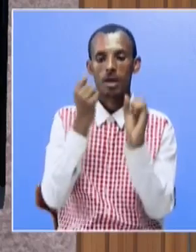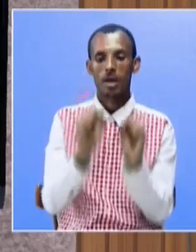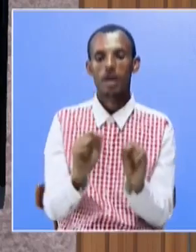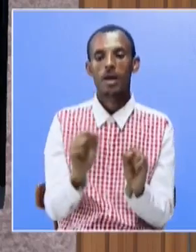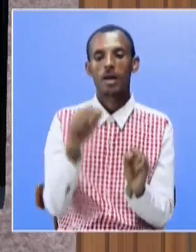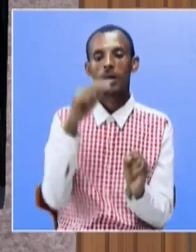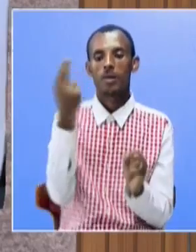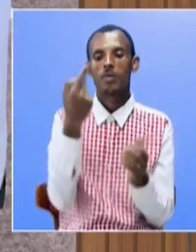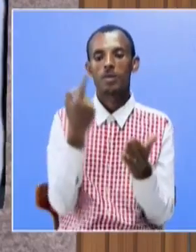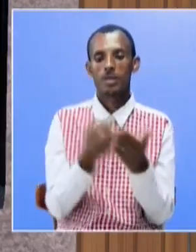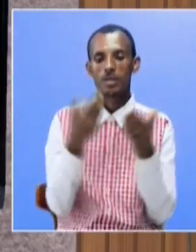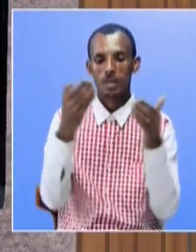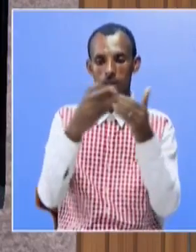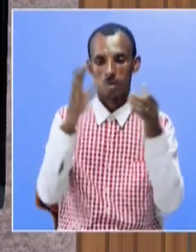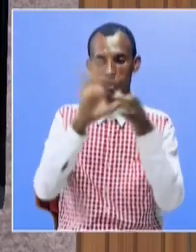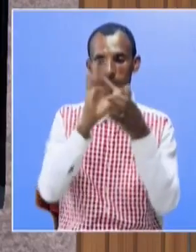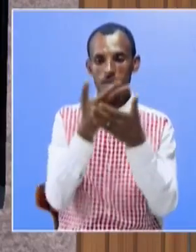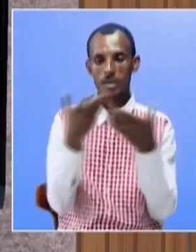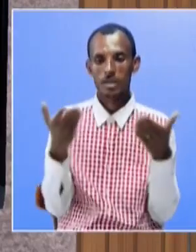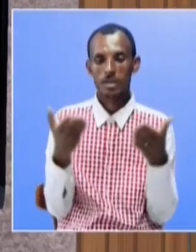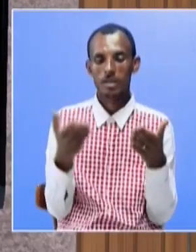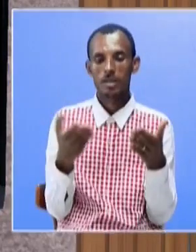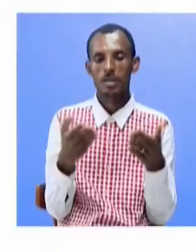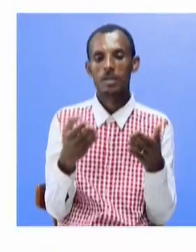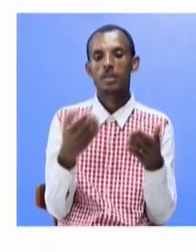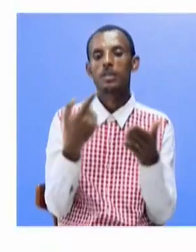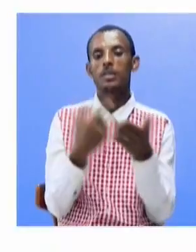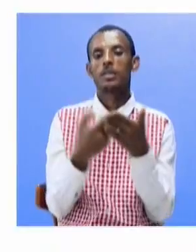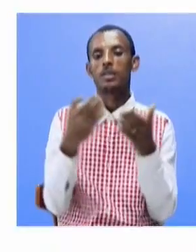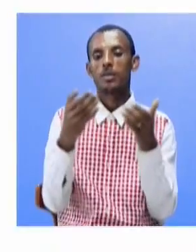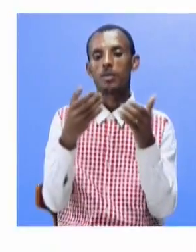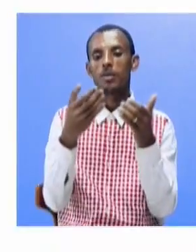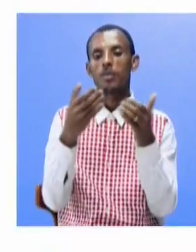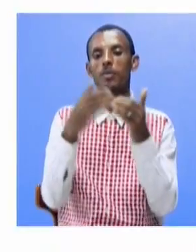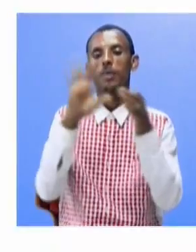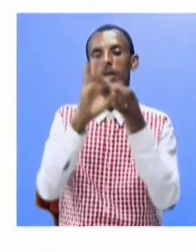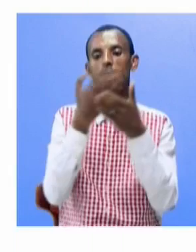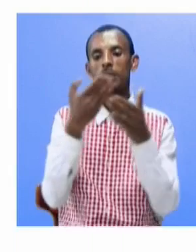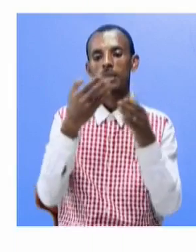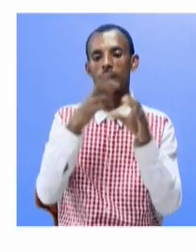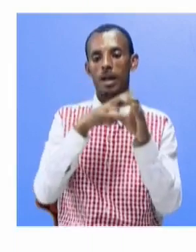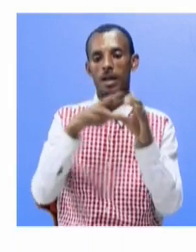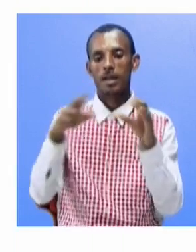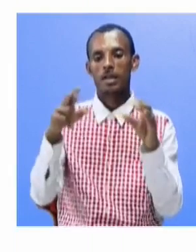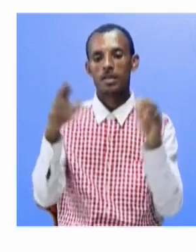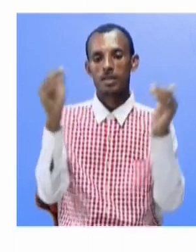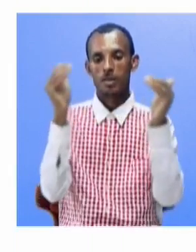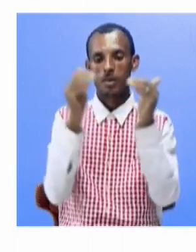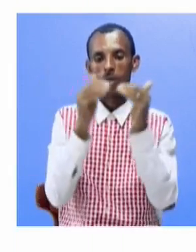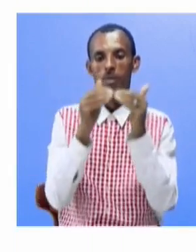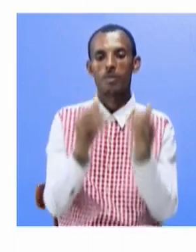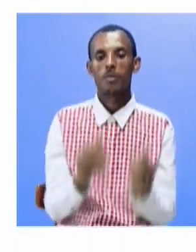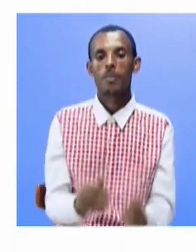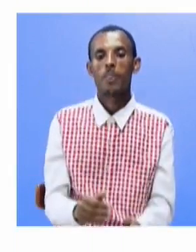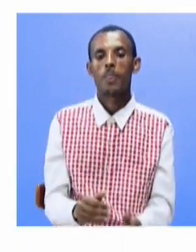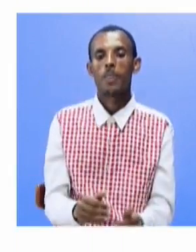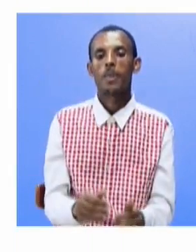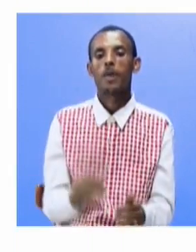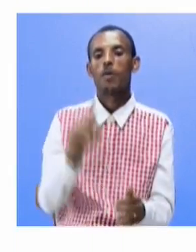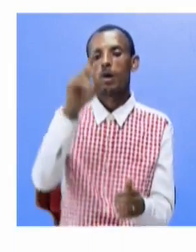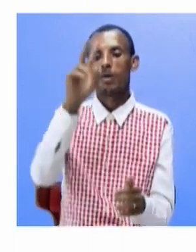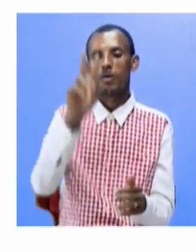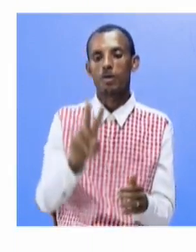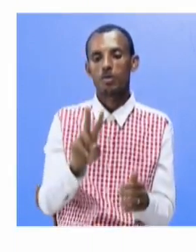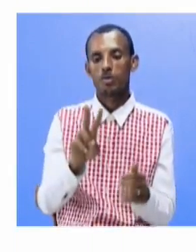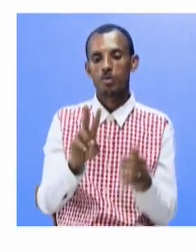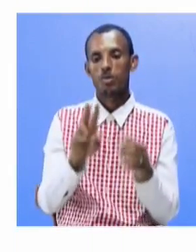of this equation. By the way, from this, you can take the radius to be this. Radius is this, half of the diameter. So the